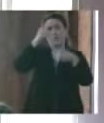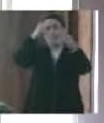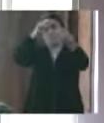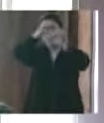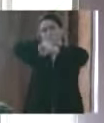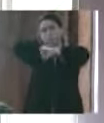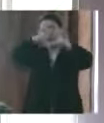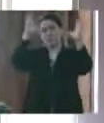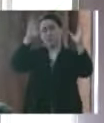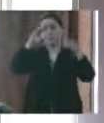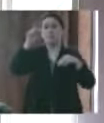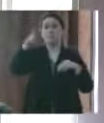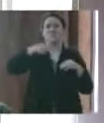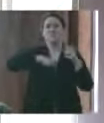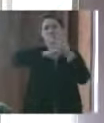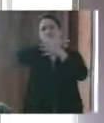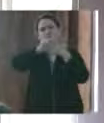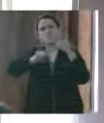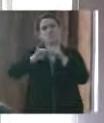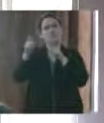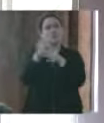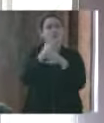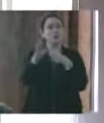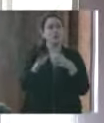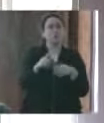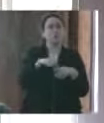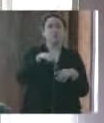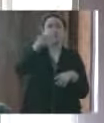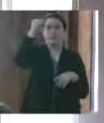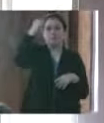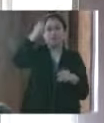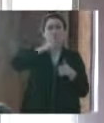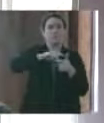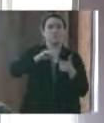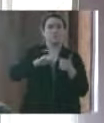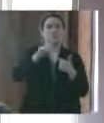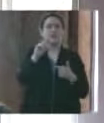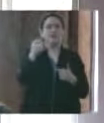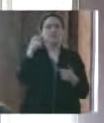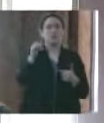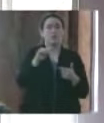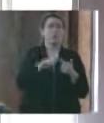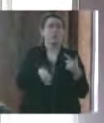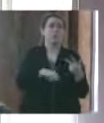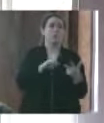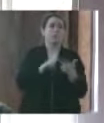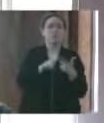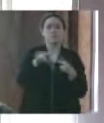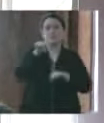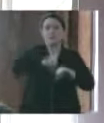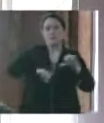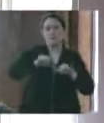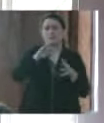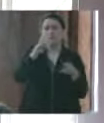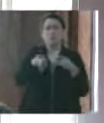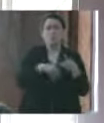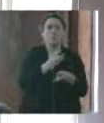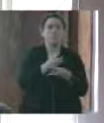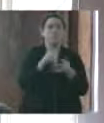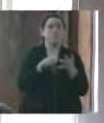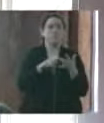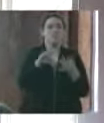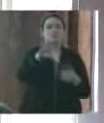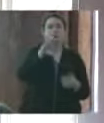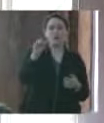government, global NGOs, international organizations, scientific world, and the private sector to help bring